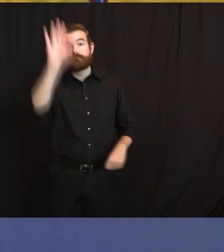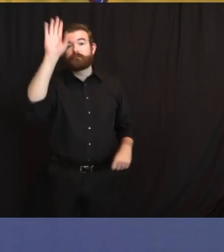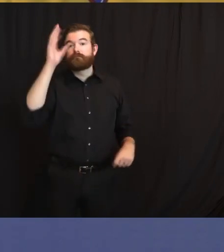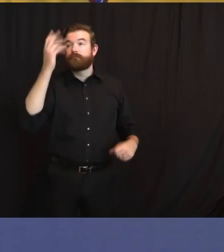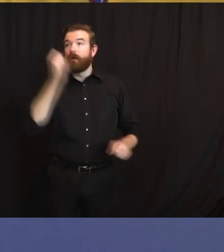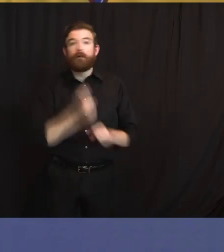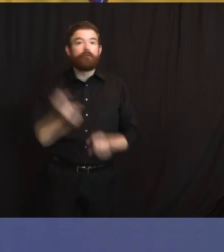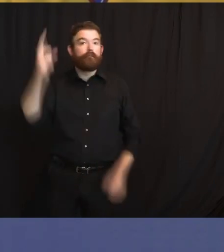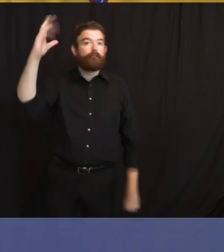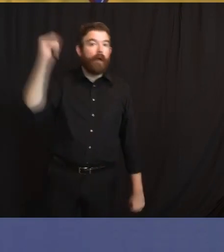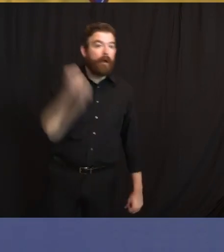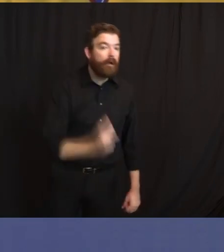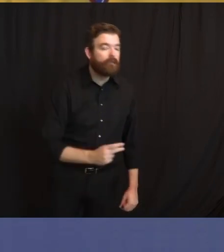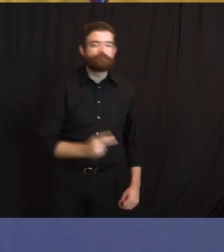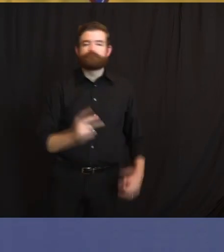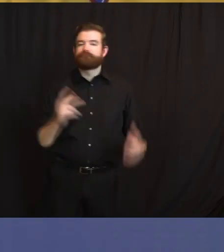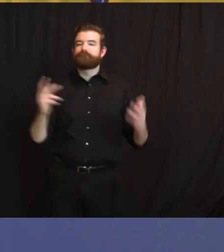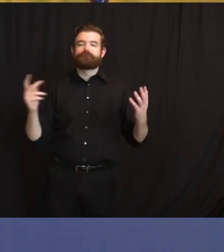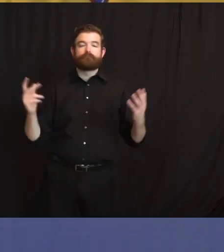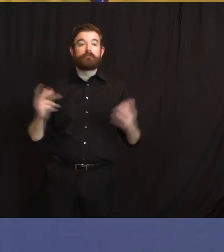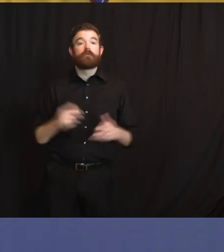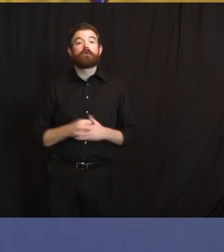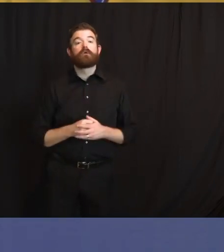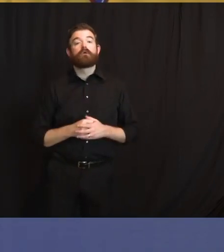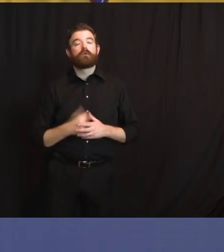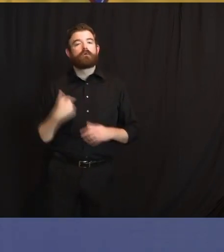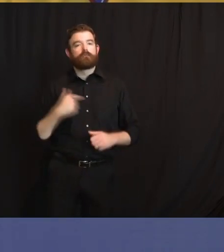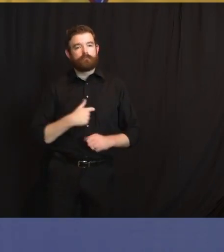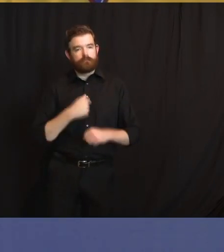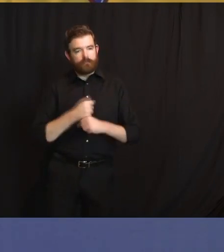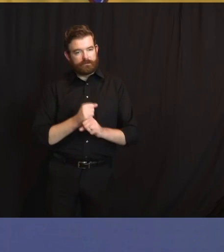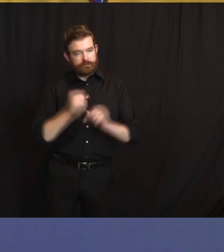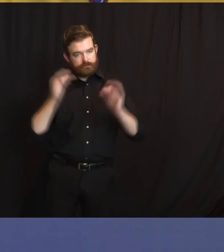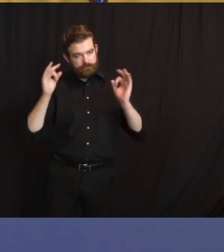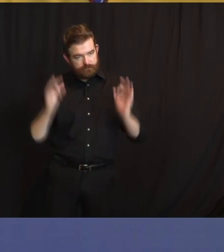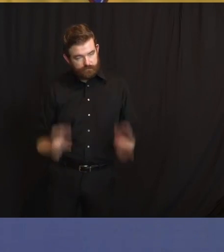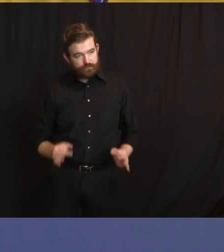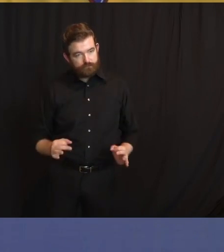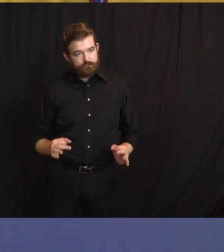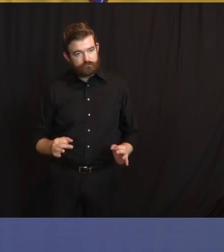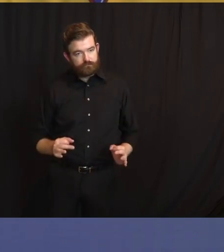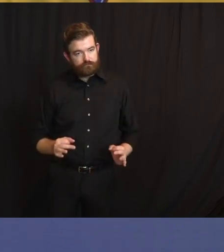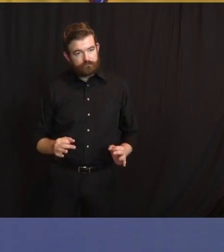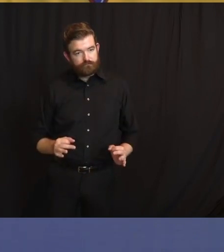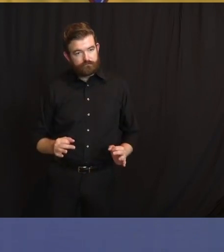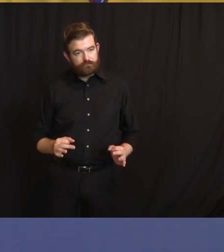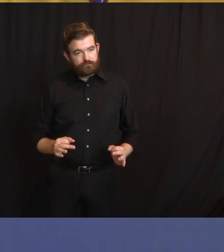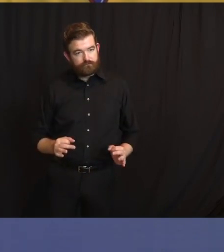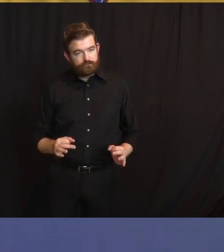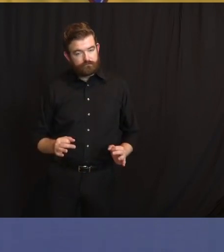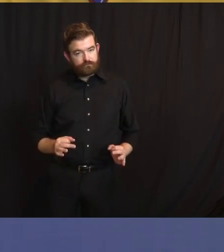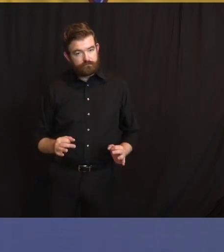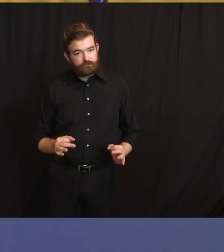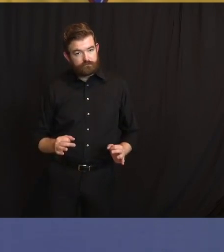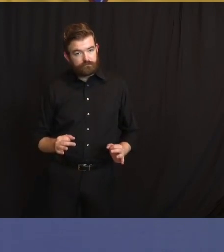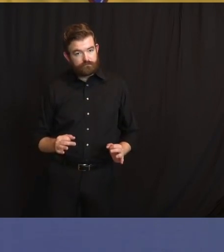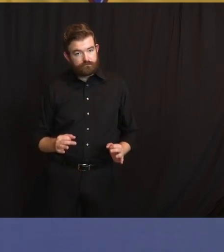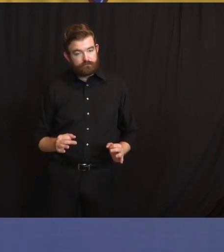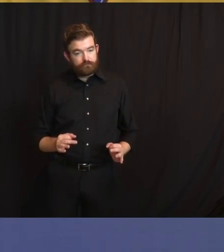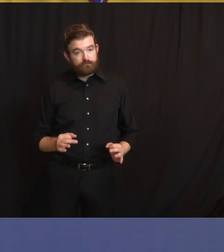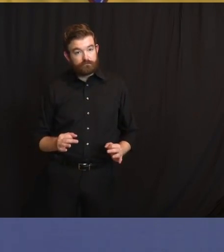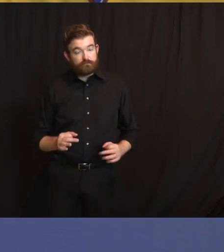I feel, as much as it brings me no joy, I feel comfortable in the distinction that actually sitting,